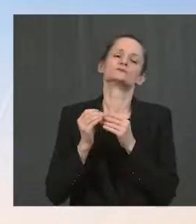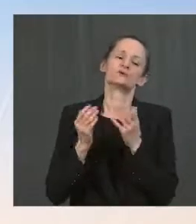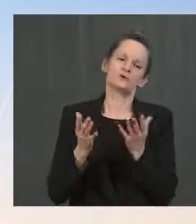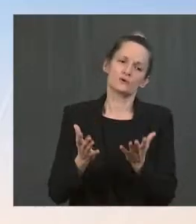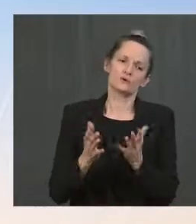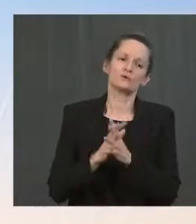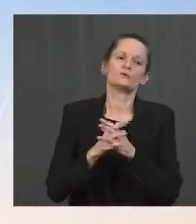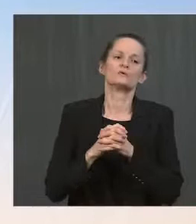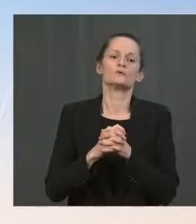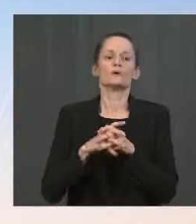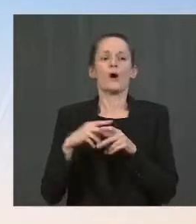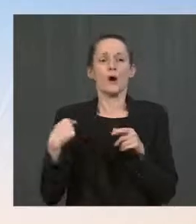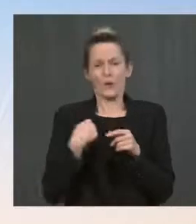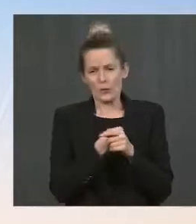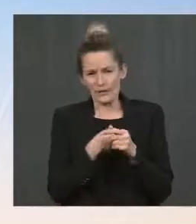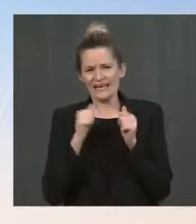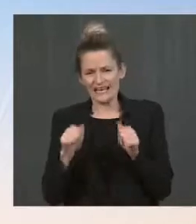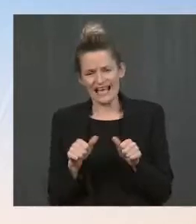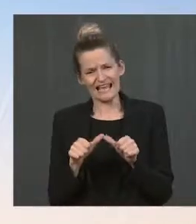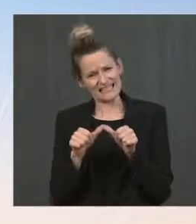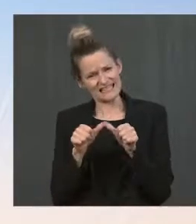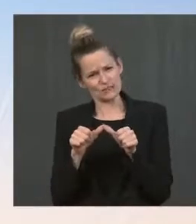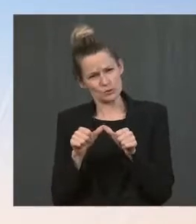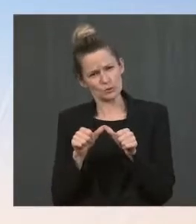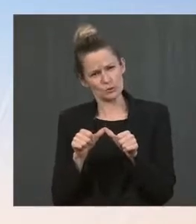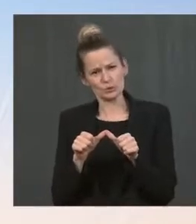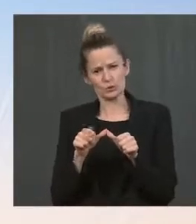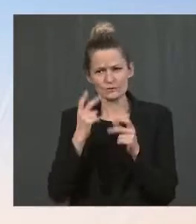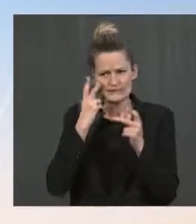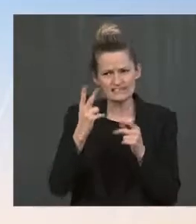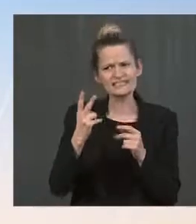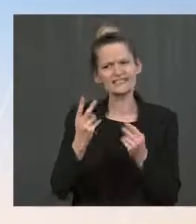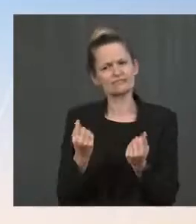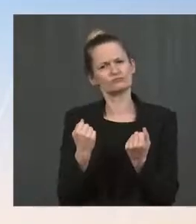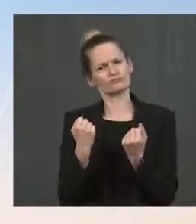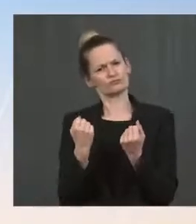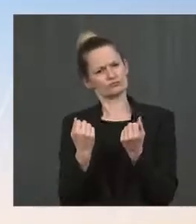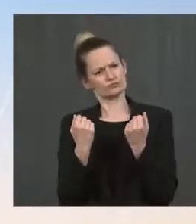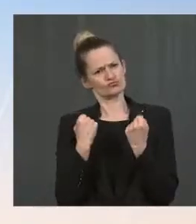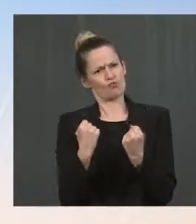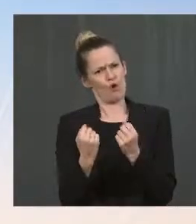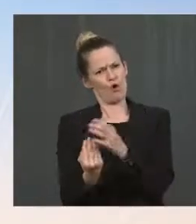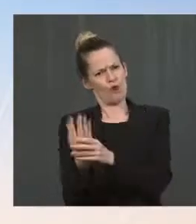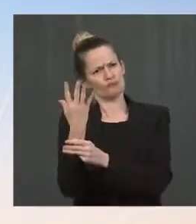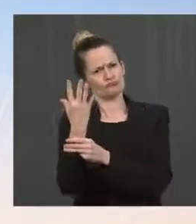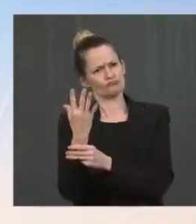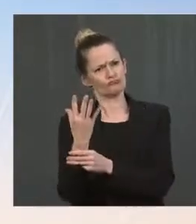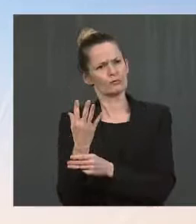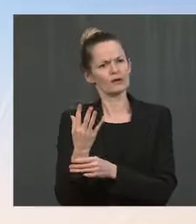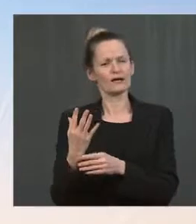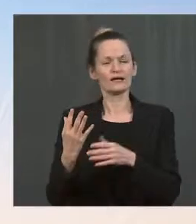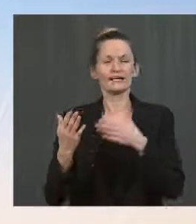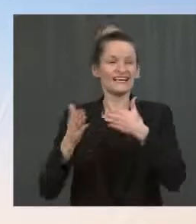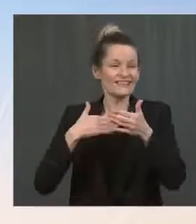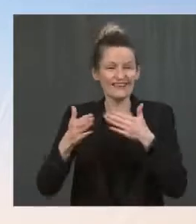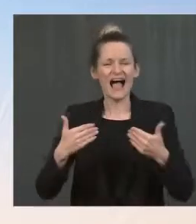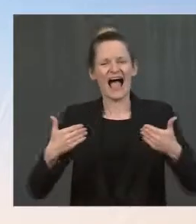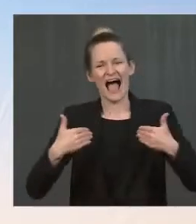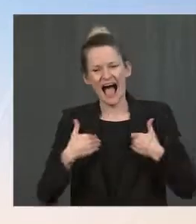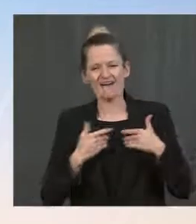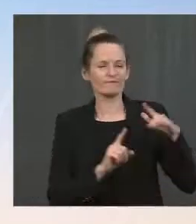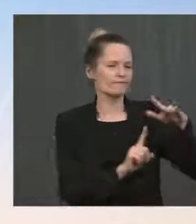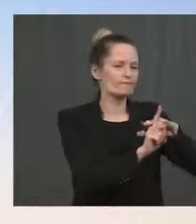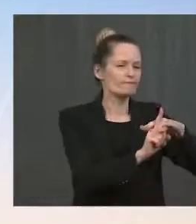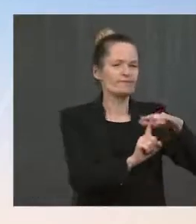we can continue to see strong growth, even as we deal with unanticipated circumstances, even as we work